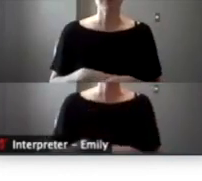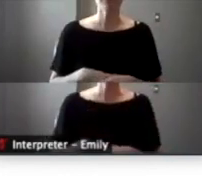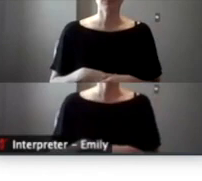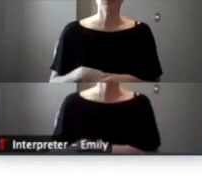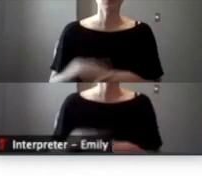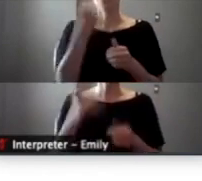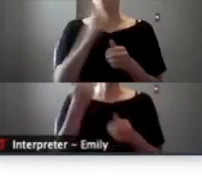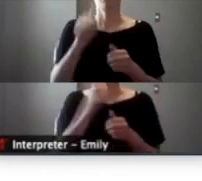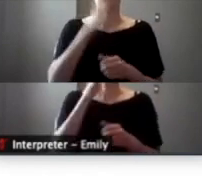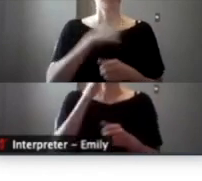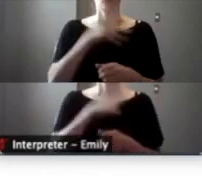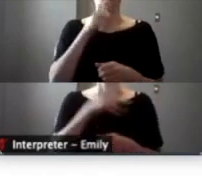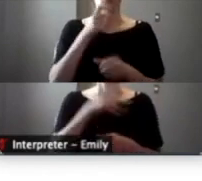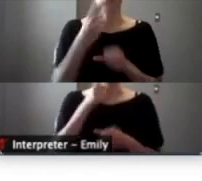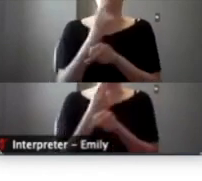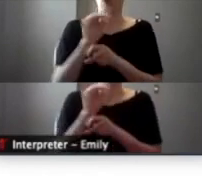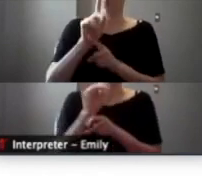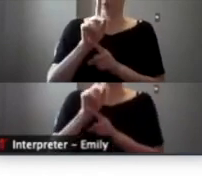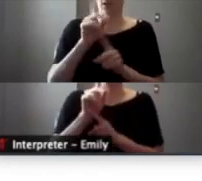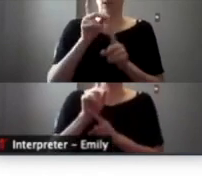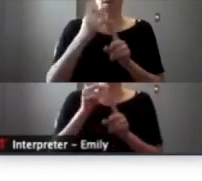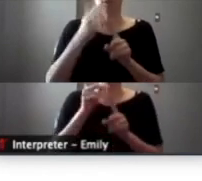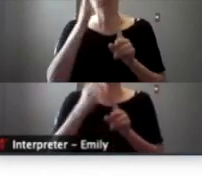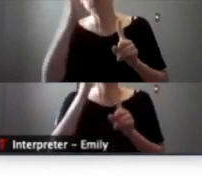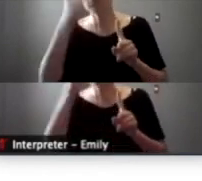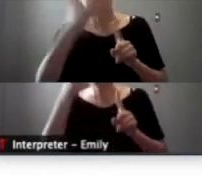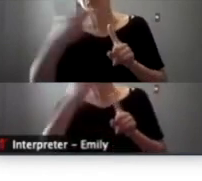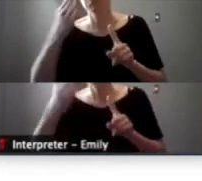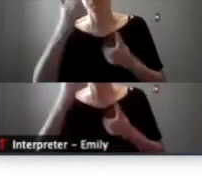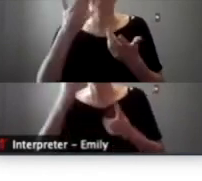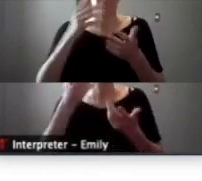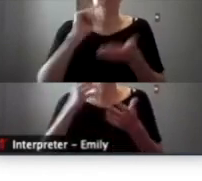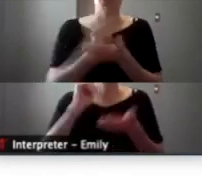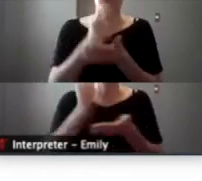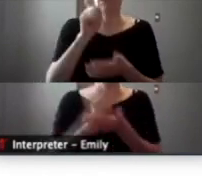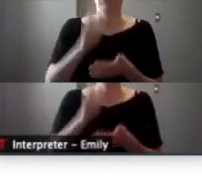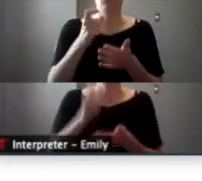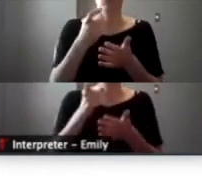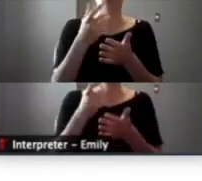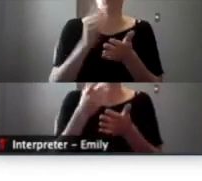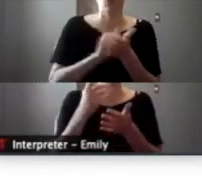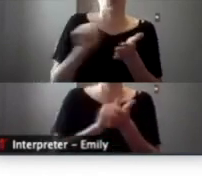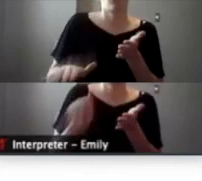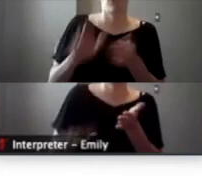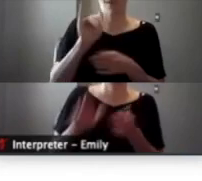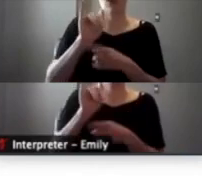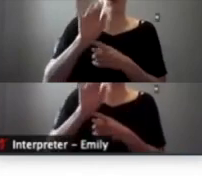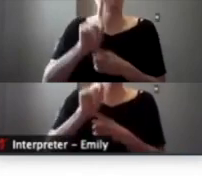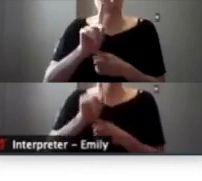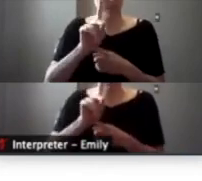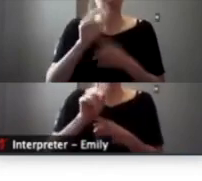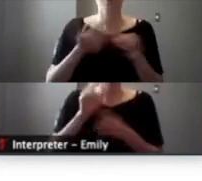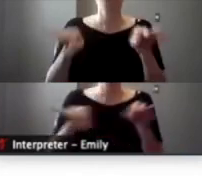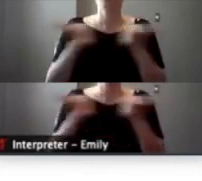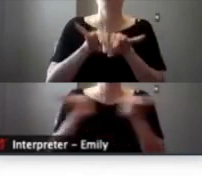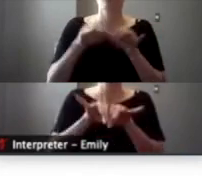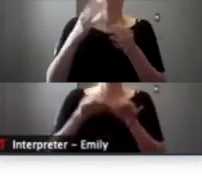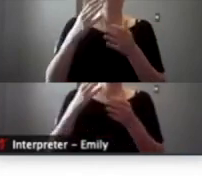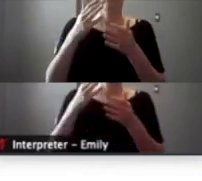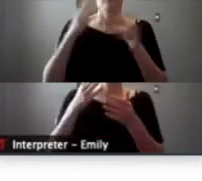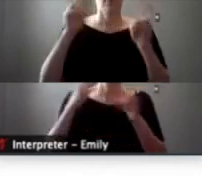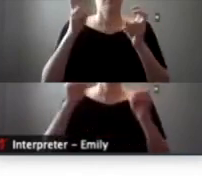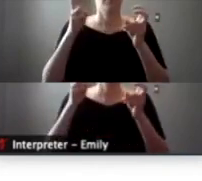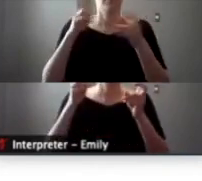this is an important topic that we want to integrate in our understanding about use of IUDs.